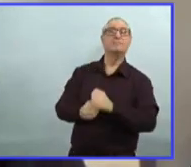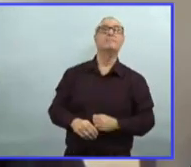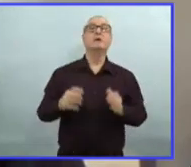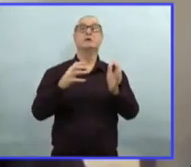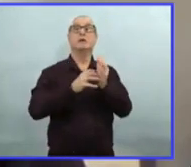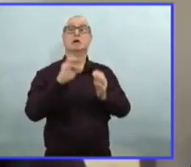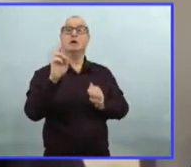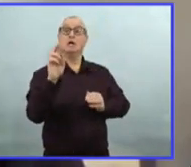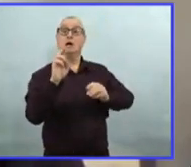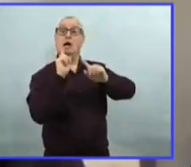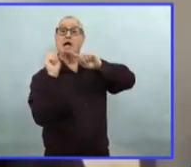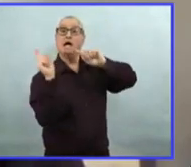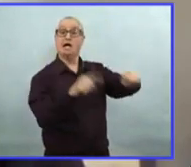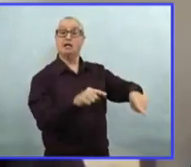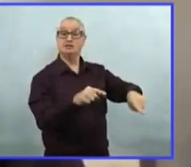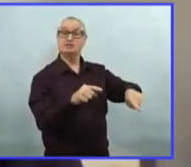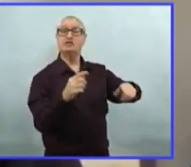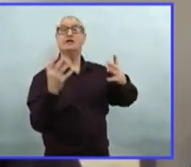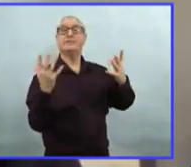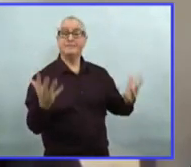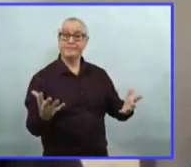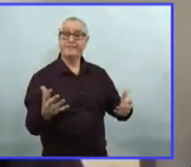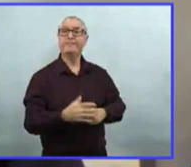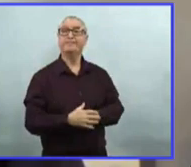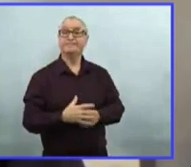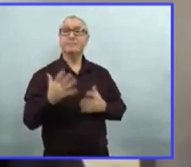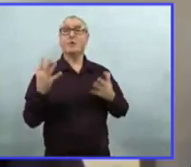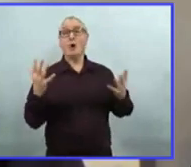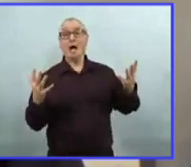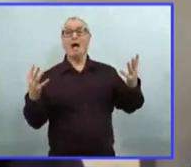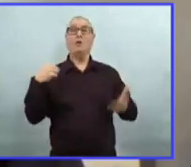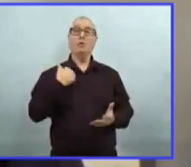what we define as the isolation period, both for people who are